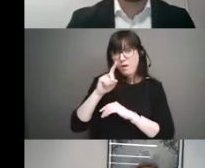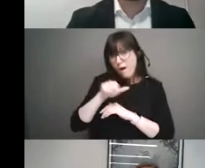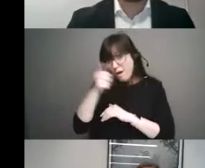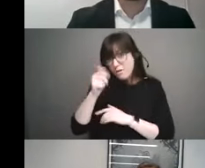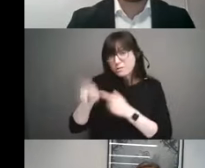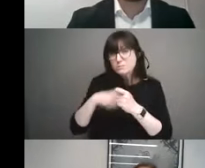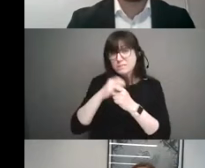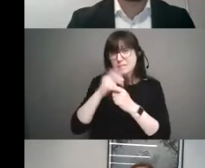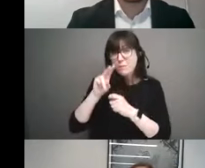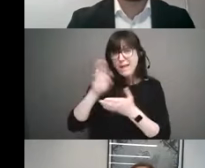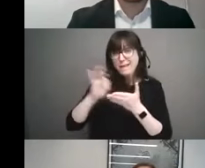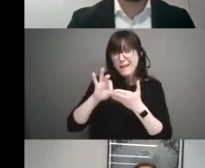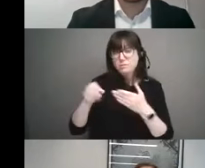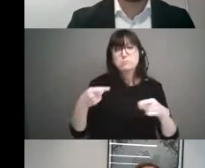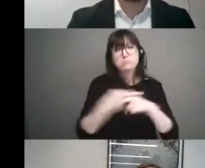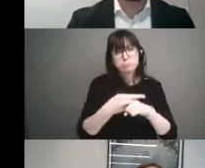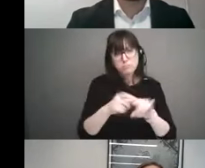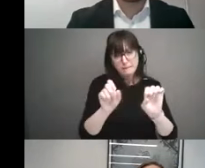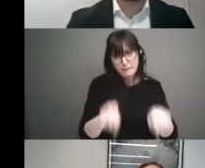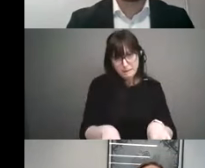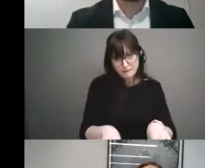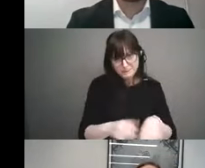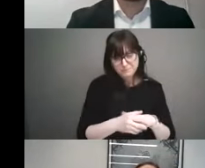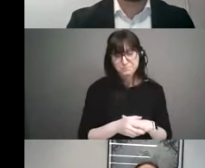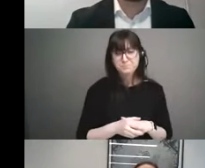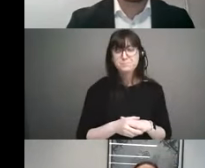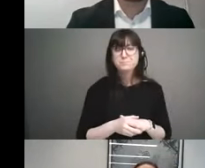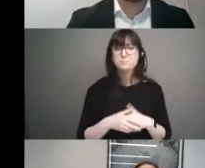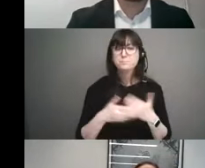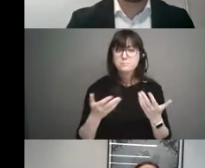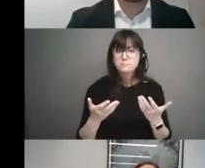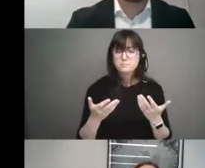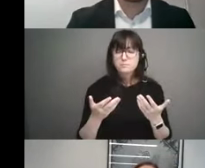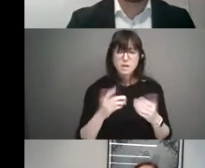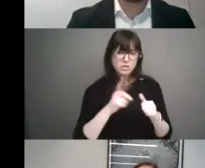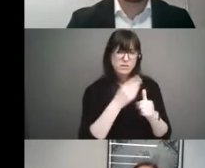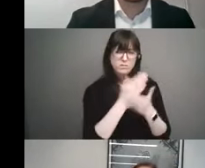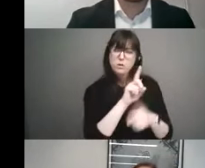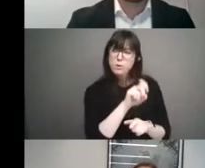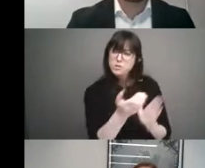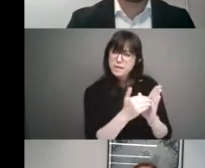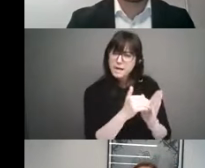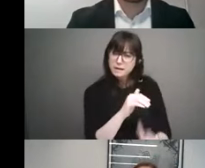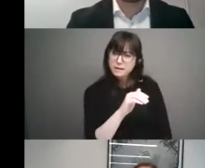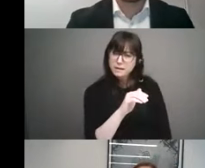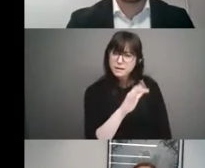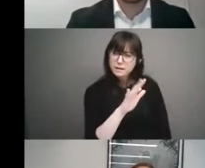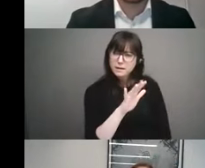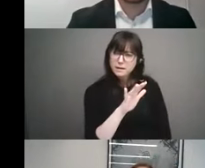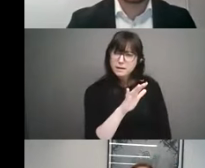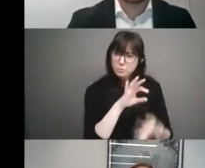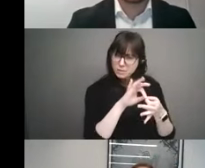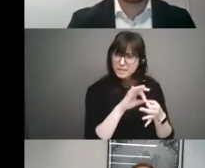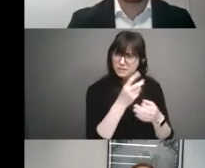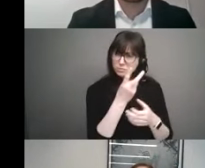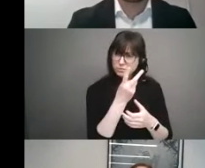issues can arise as a result of that. Sorry, the first part of that question, Rianne, was it about a joint